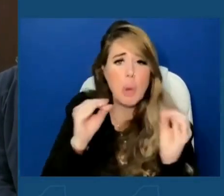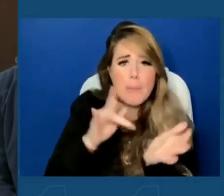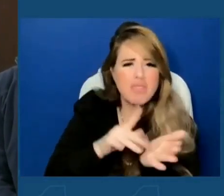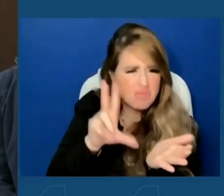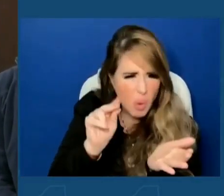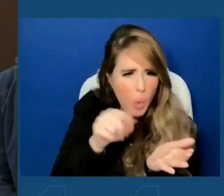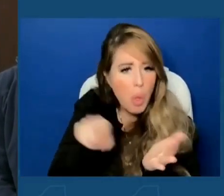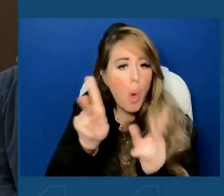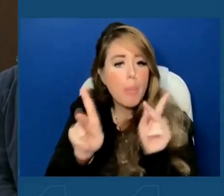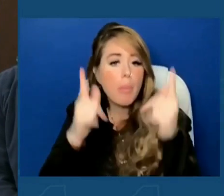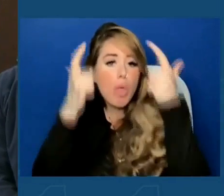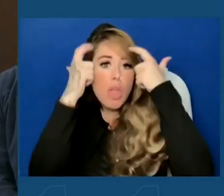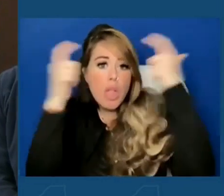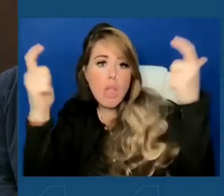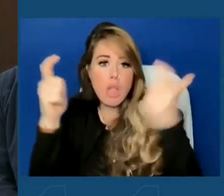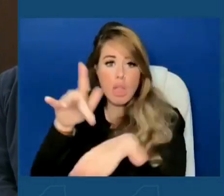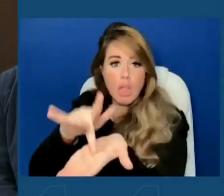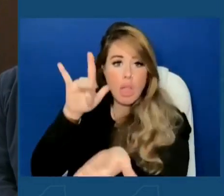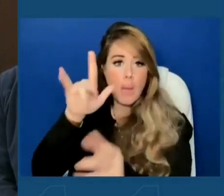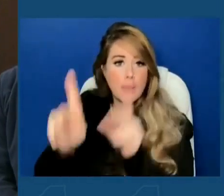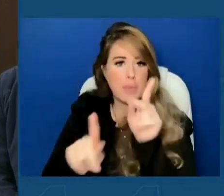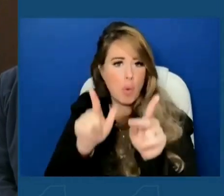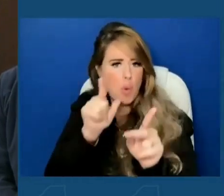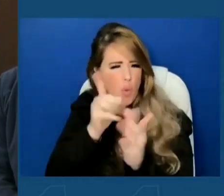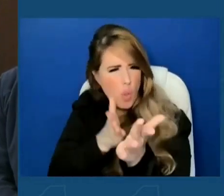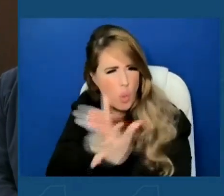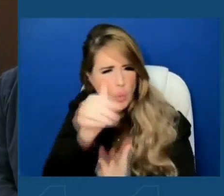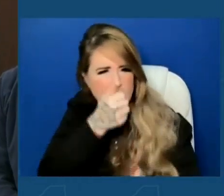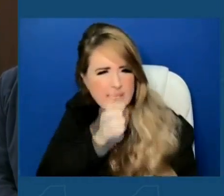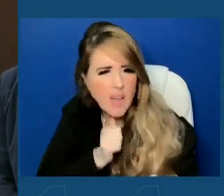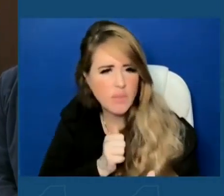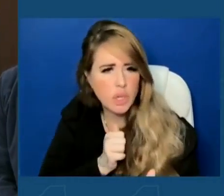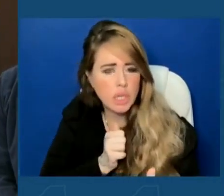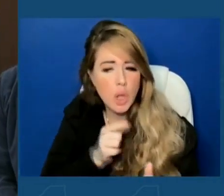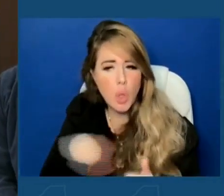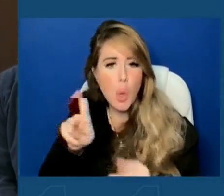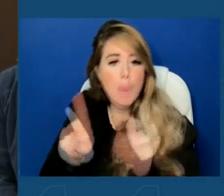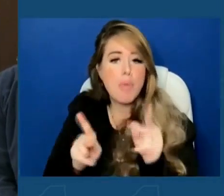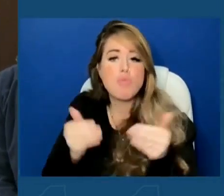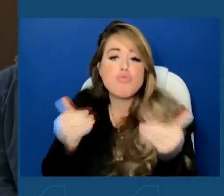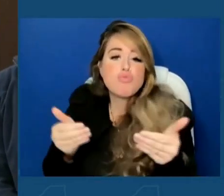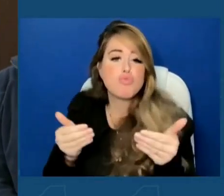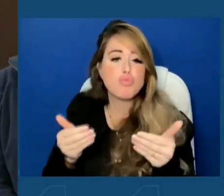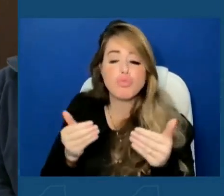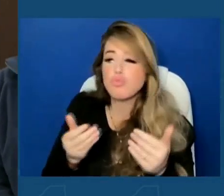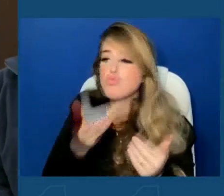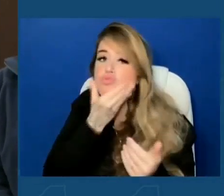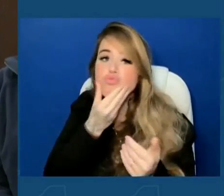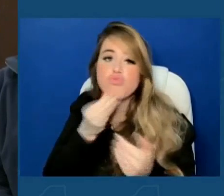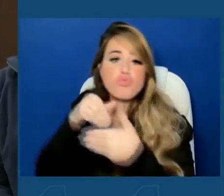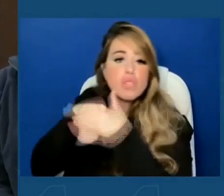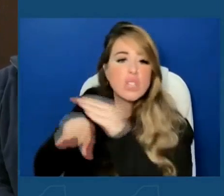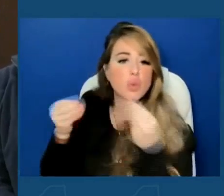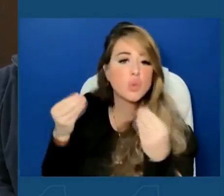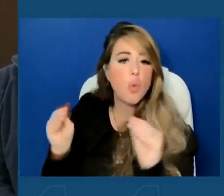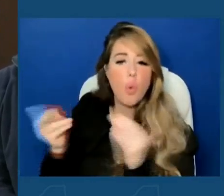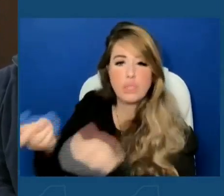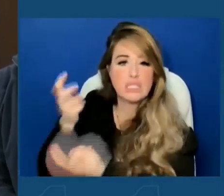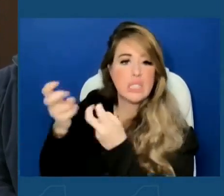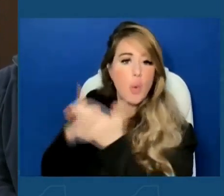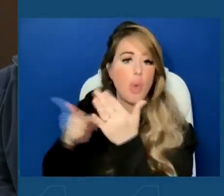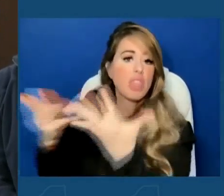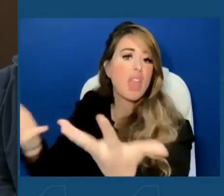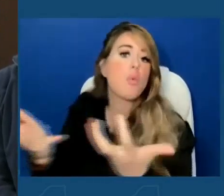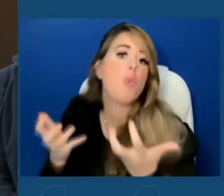suffering of many in our community to take what they want from retailers, also